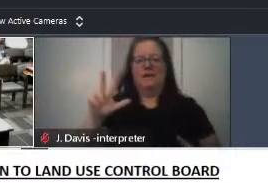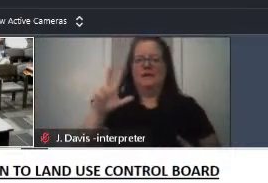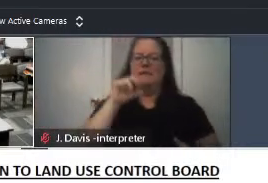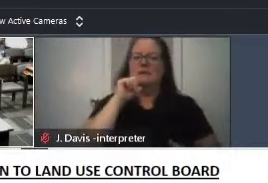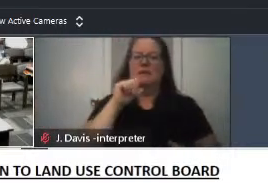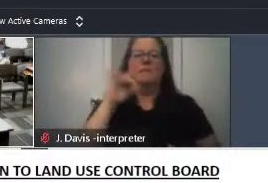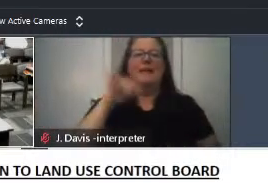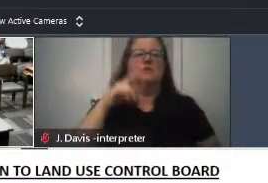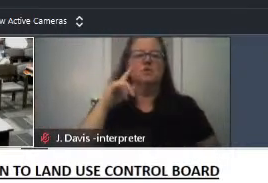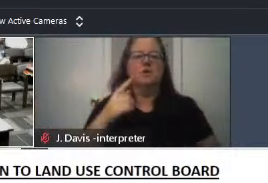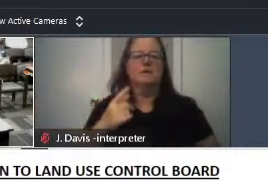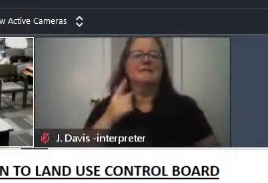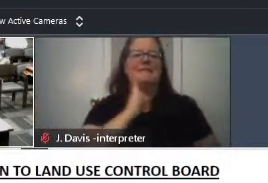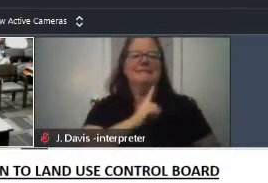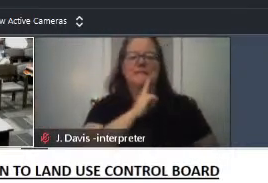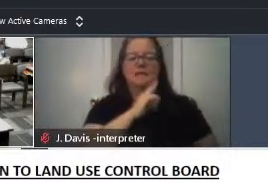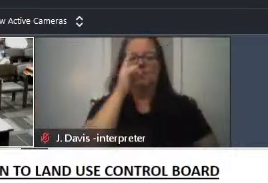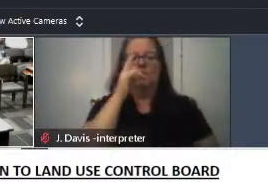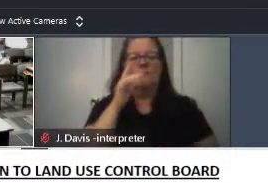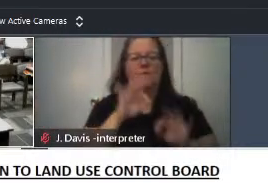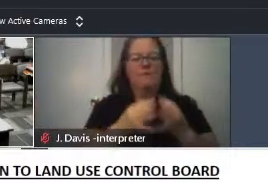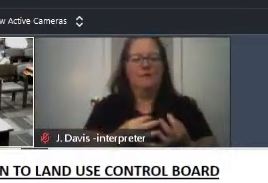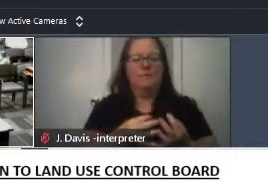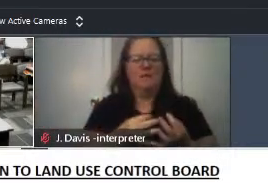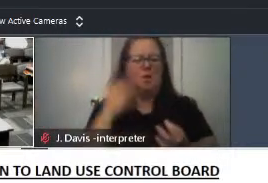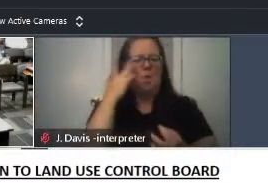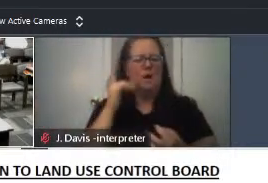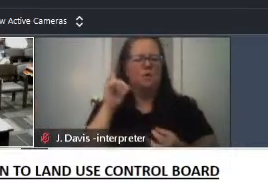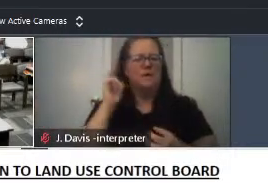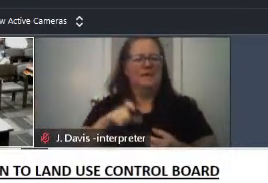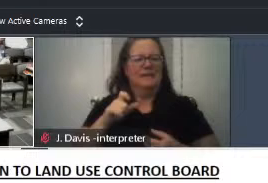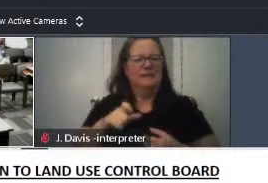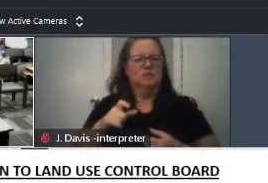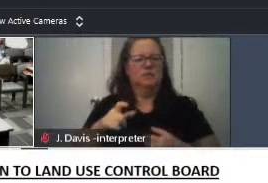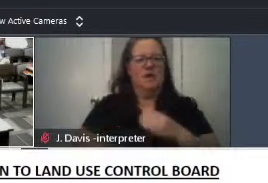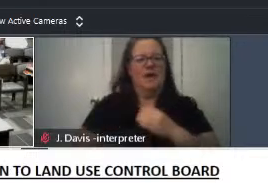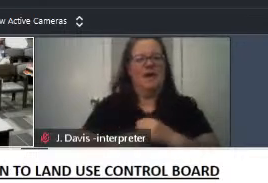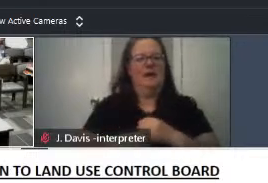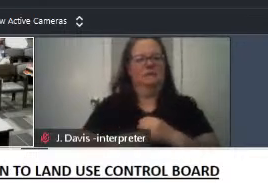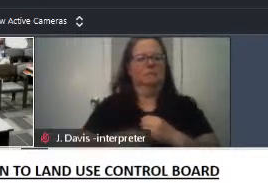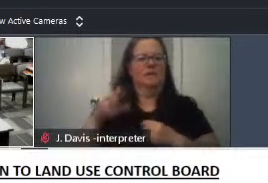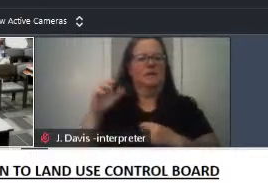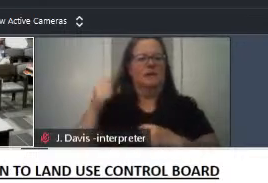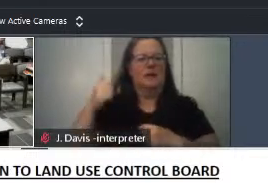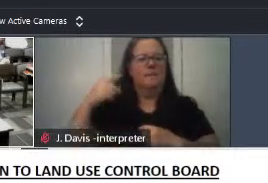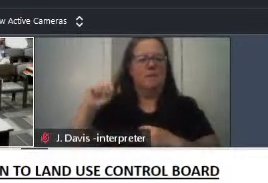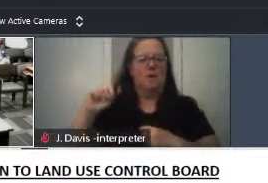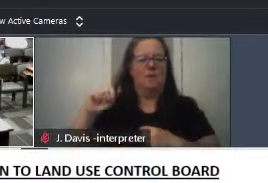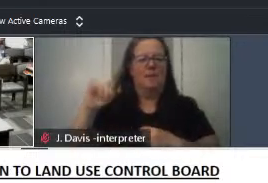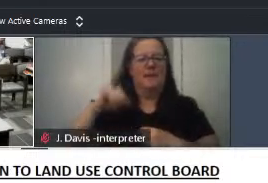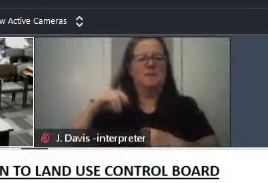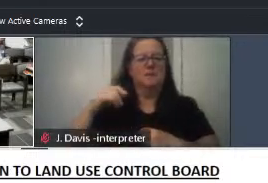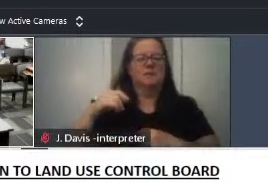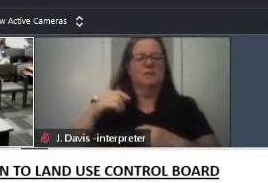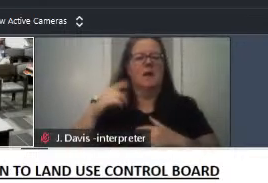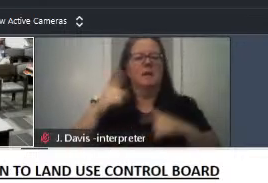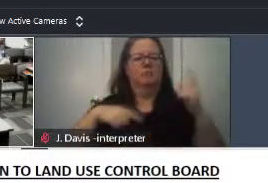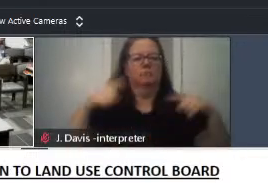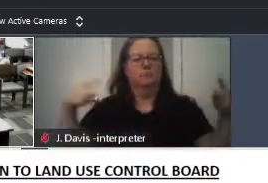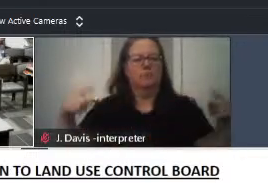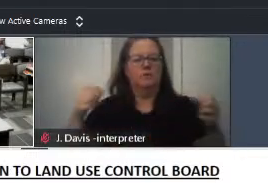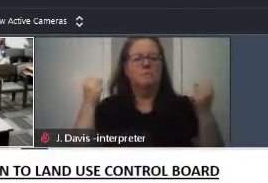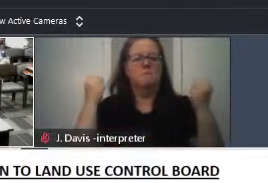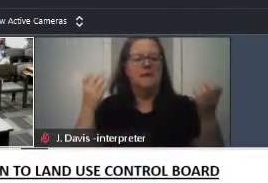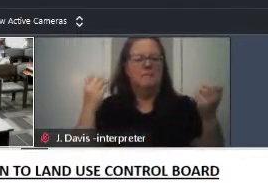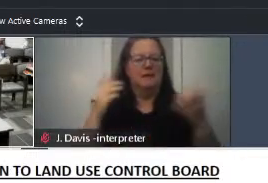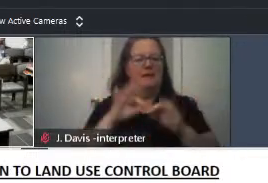Mr. Whitehead. Why do apartments need any action by the city council to be built in RU3? That's a multifamily zoning district. That's what you're